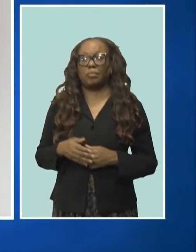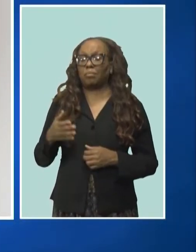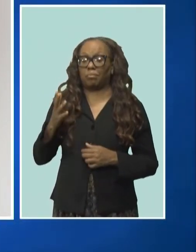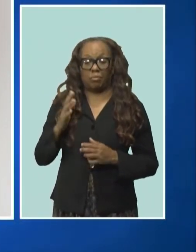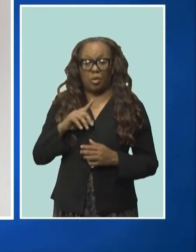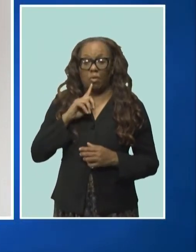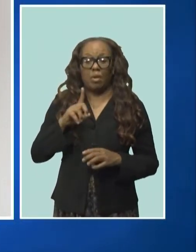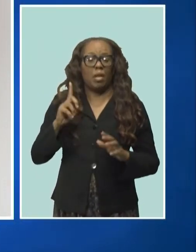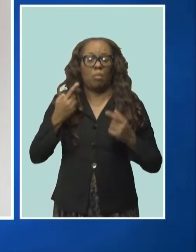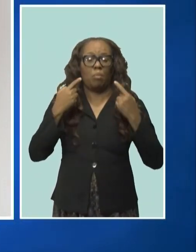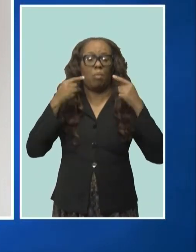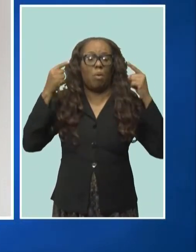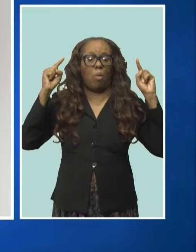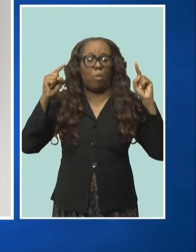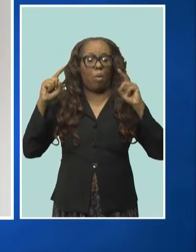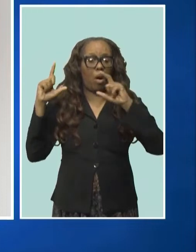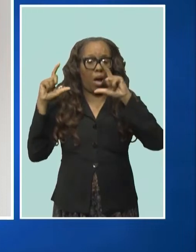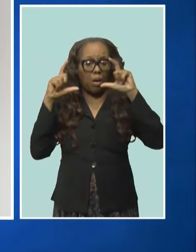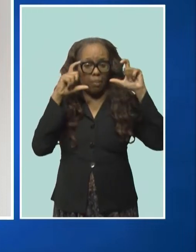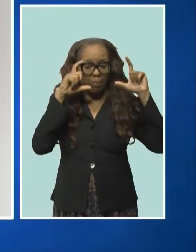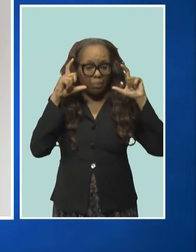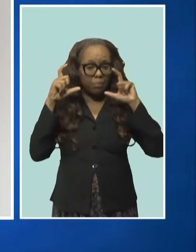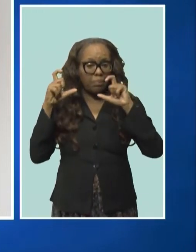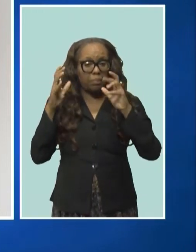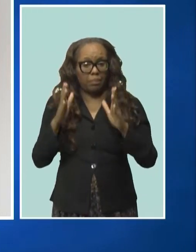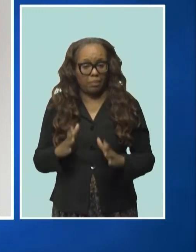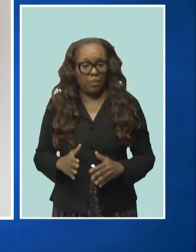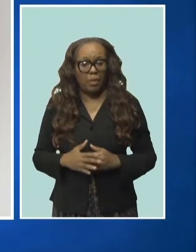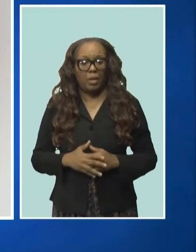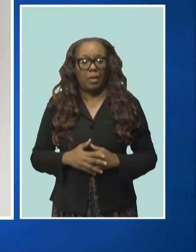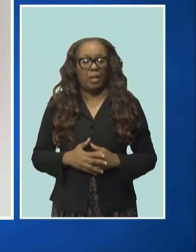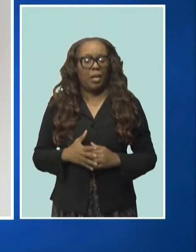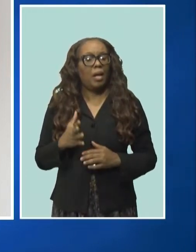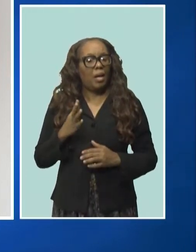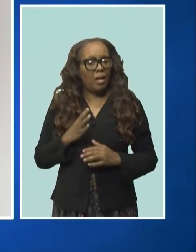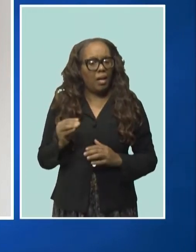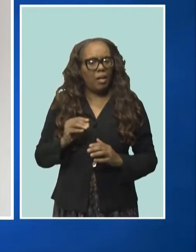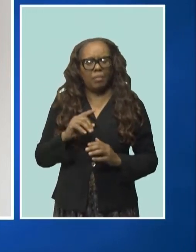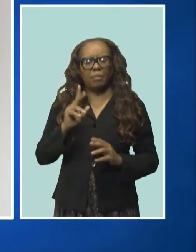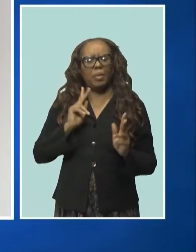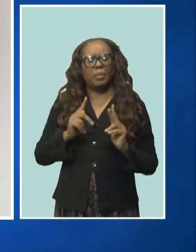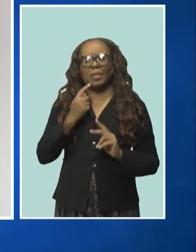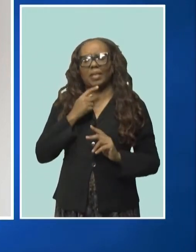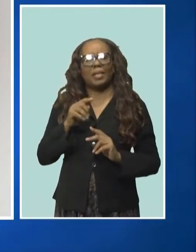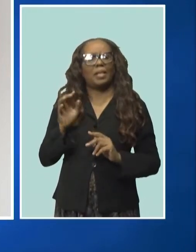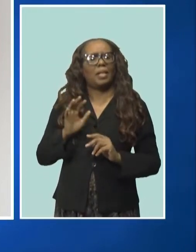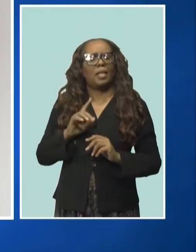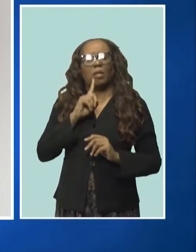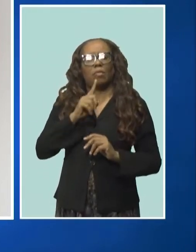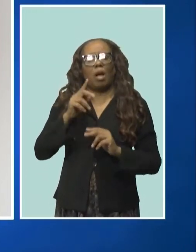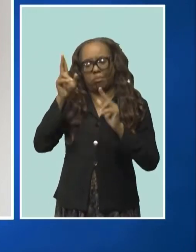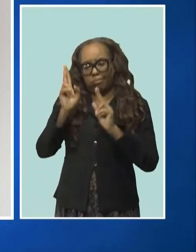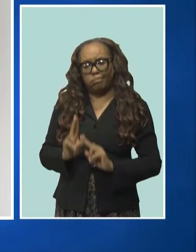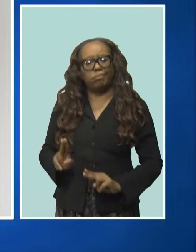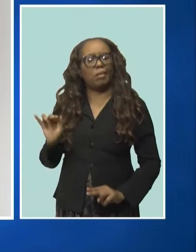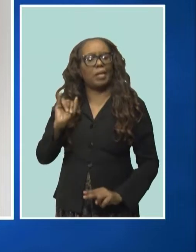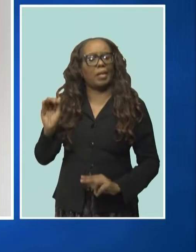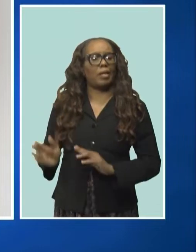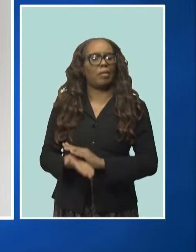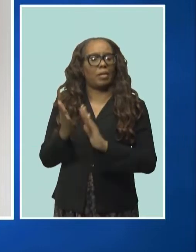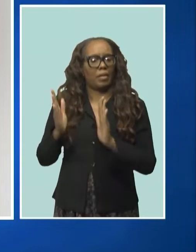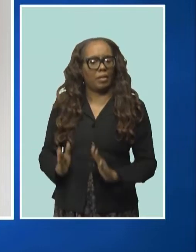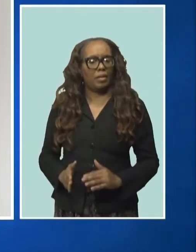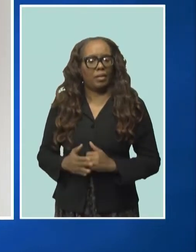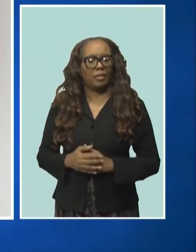the photography and media fraternity as a giant and likened unto one of the legendary cricketing 3Ws. A giant of a